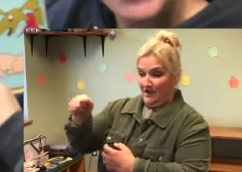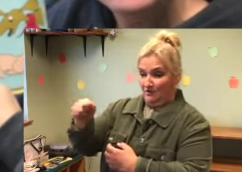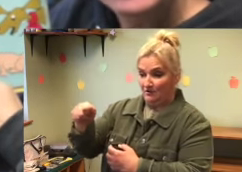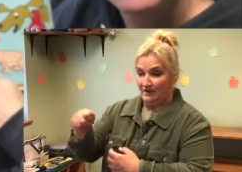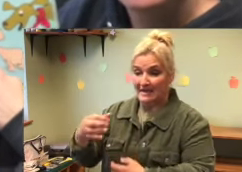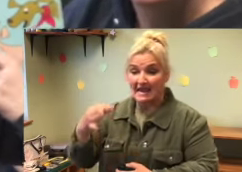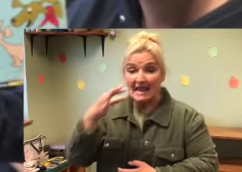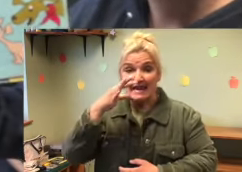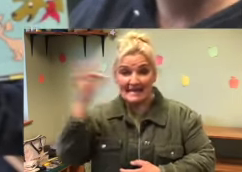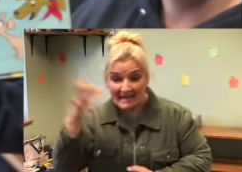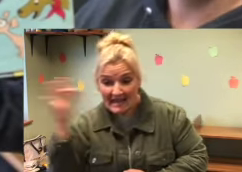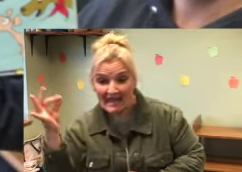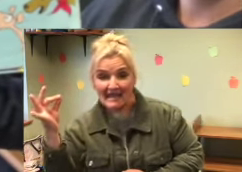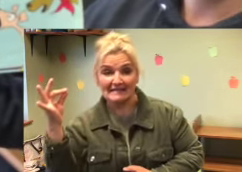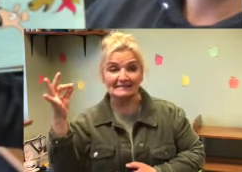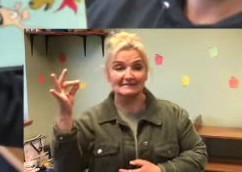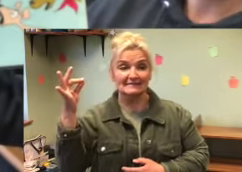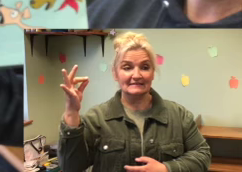cat.